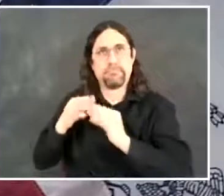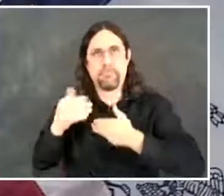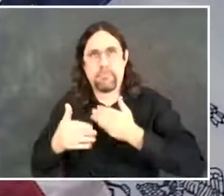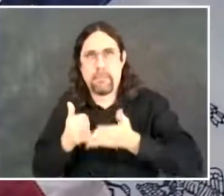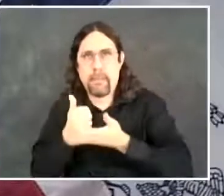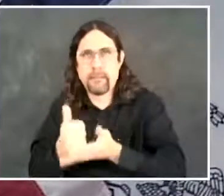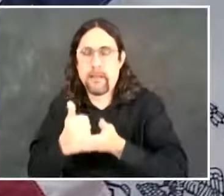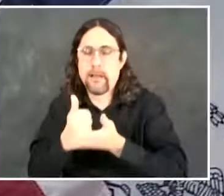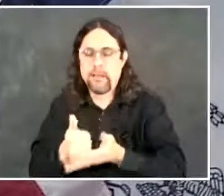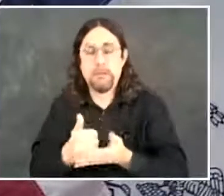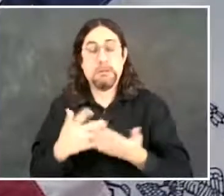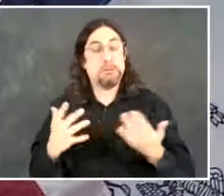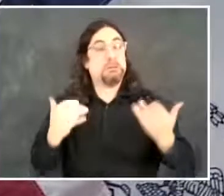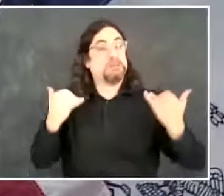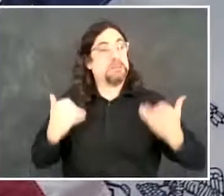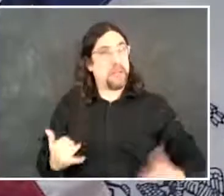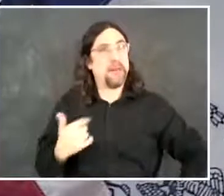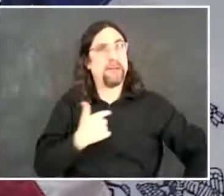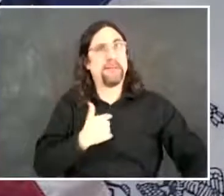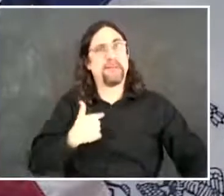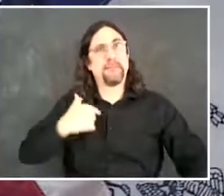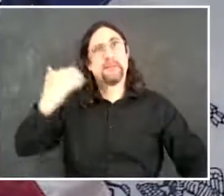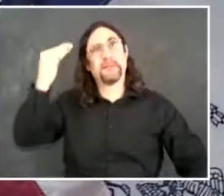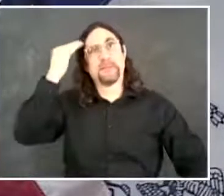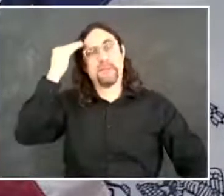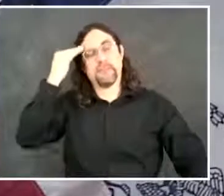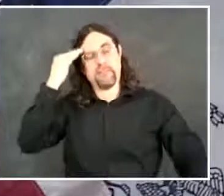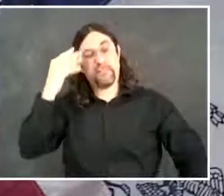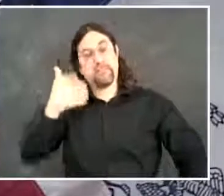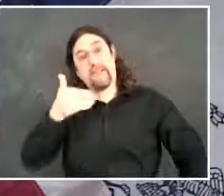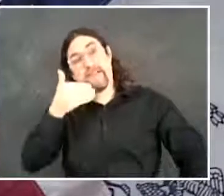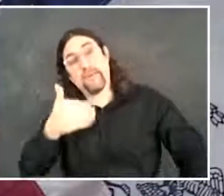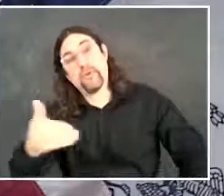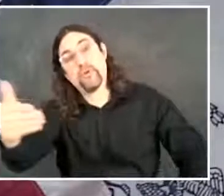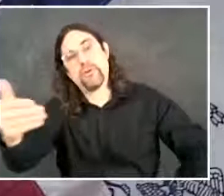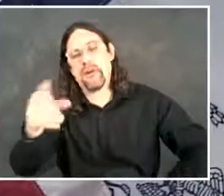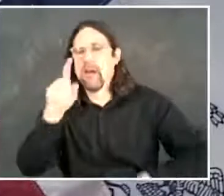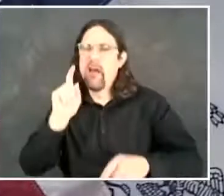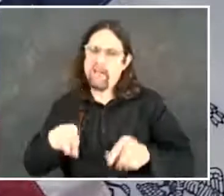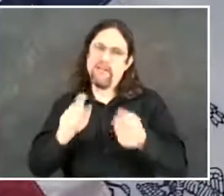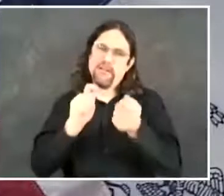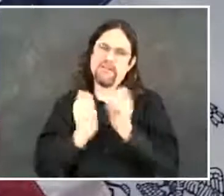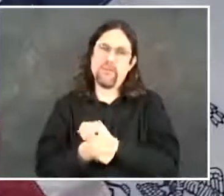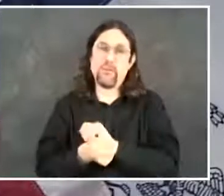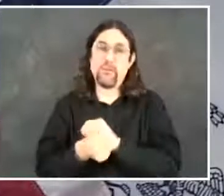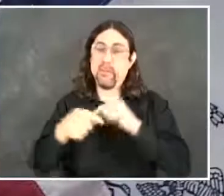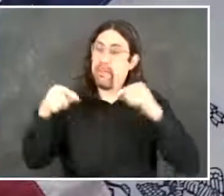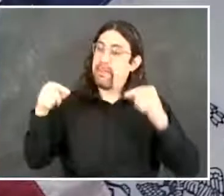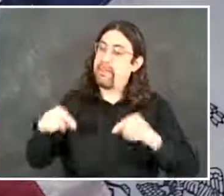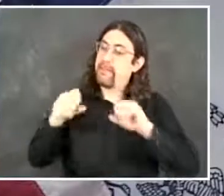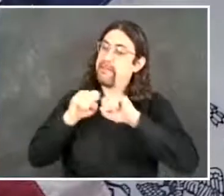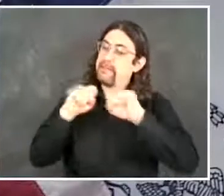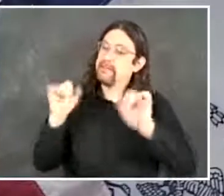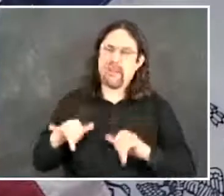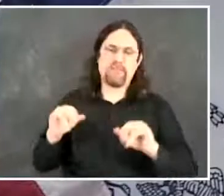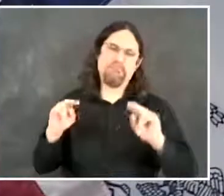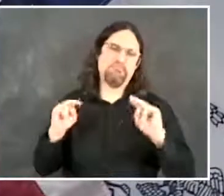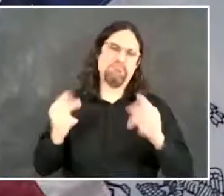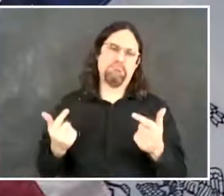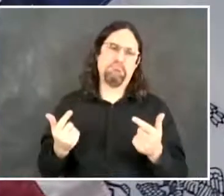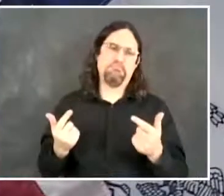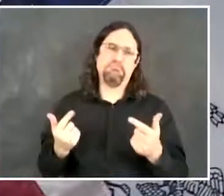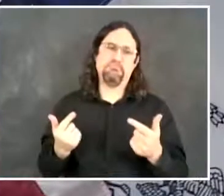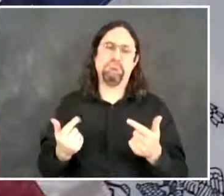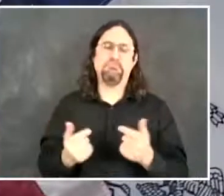forward, because it's just horrifying what's happened here. Last question for today, Matt Chase from Newsday.